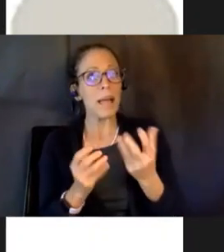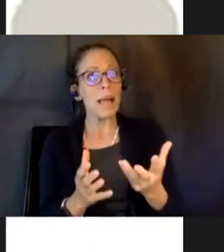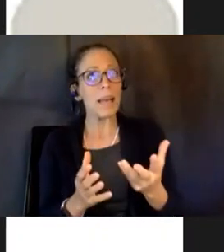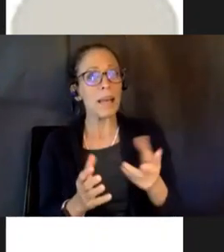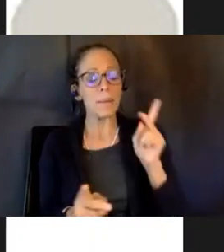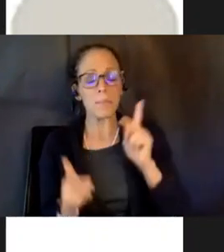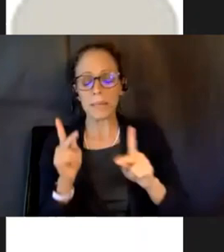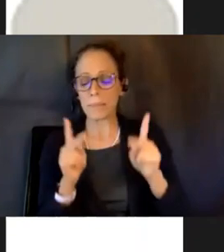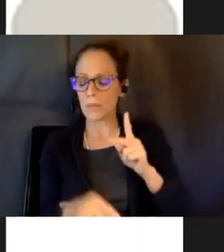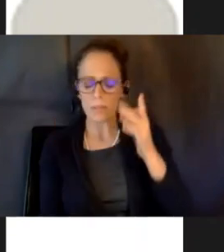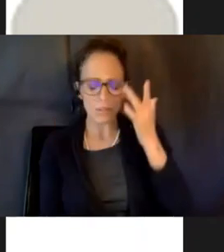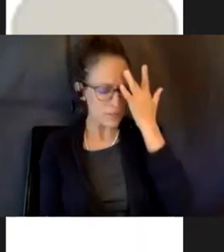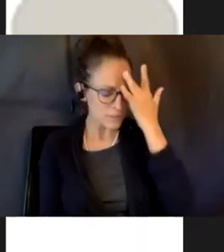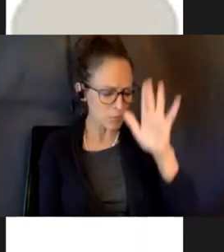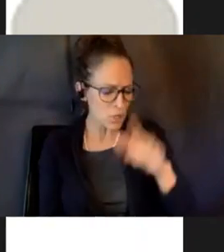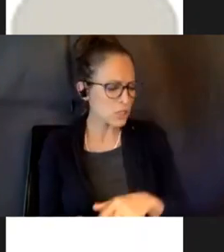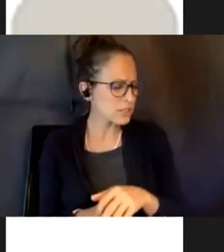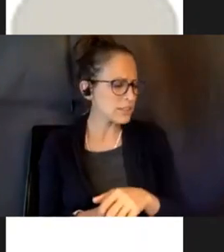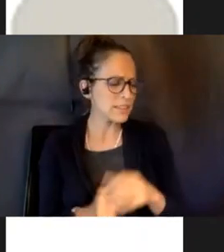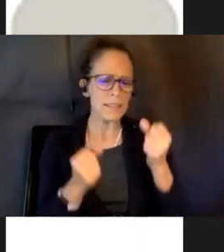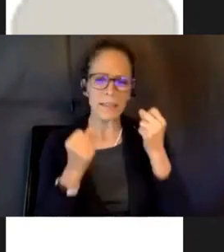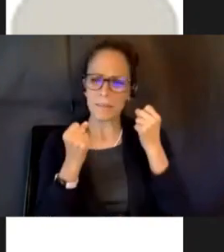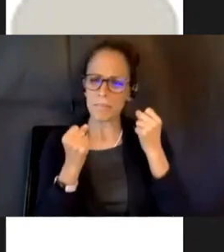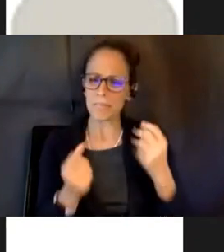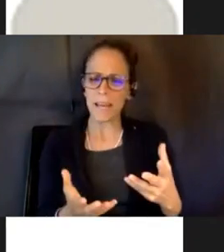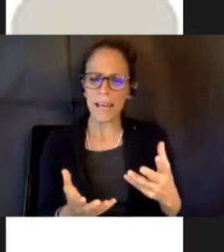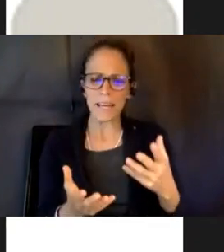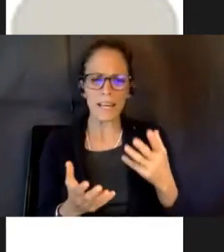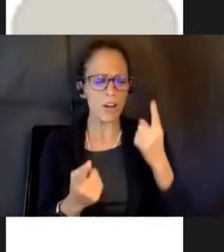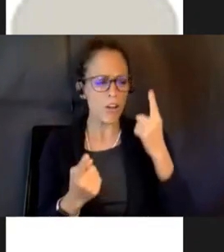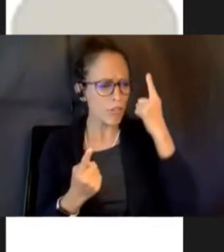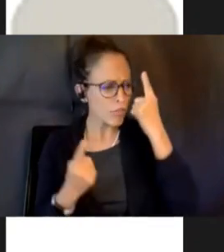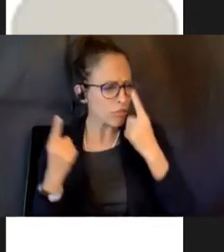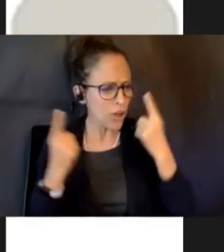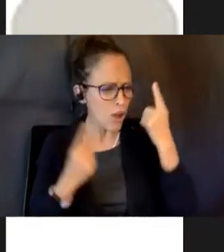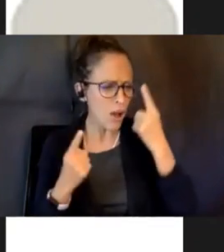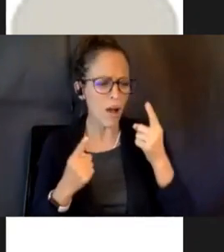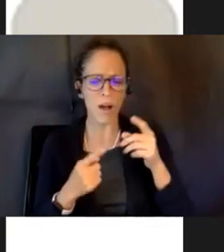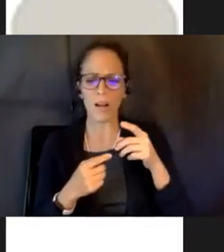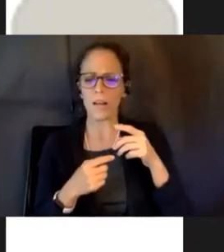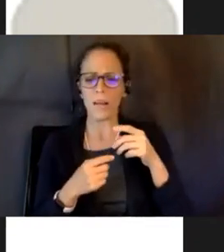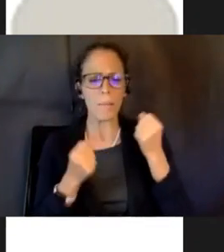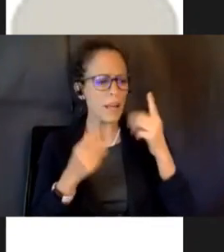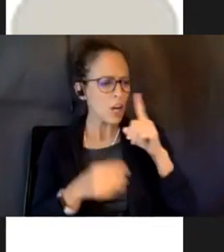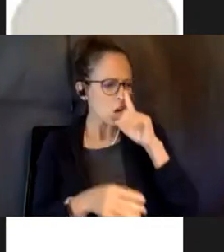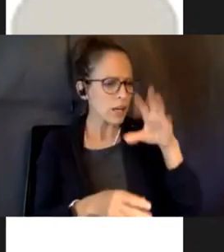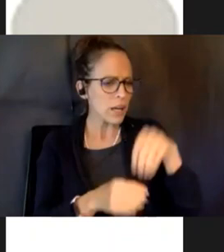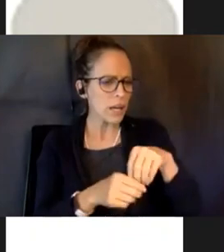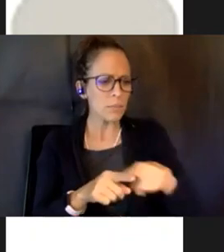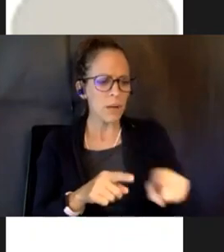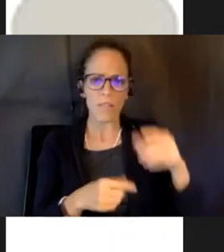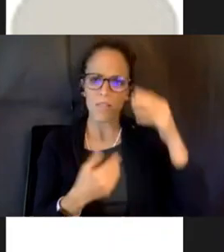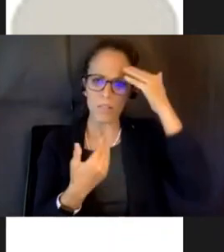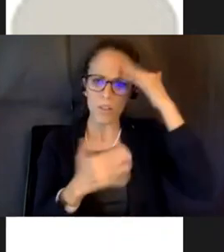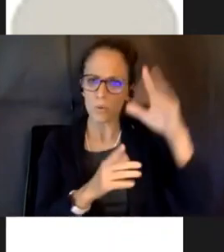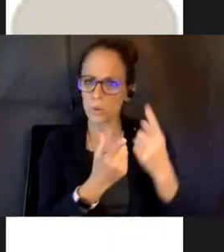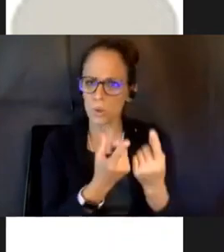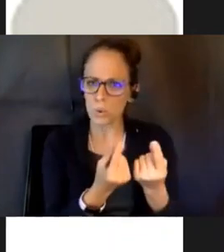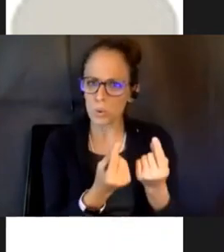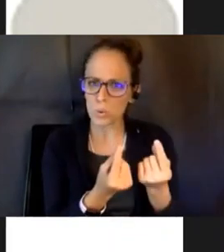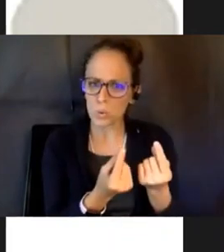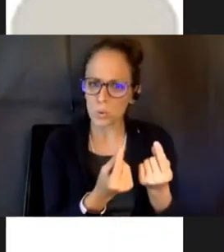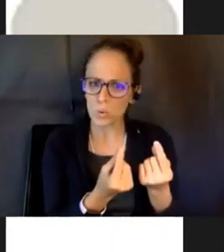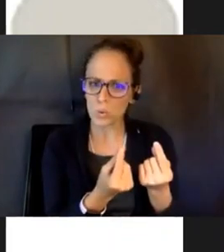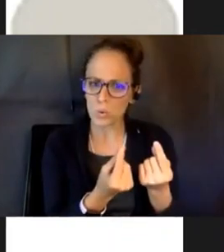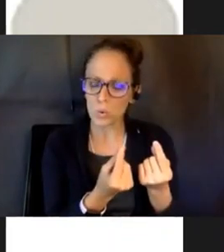thoughtful and engaged, but as many of the questions have shown, don't know actually what to do around this issue, right? So waiting to